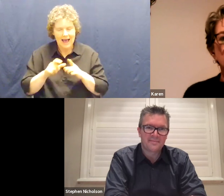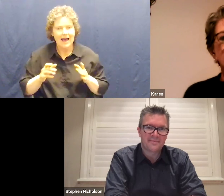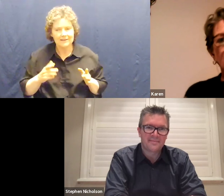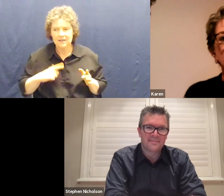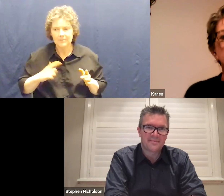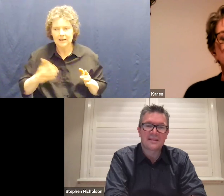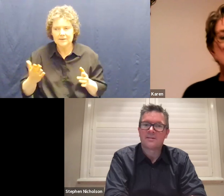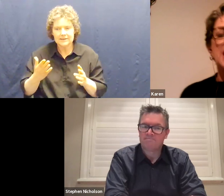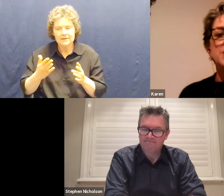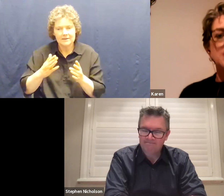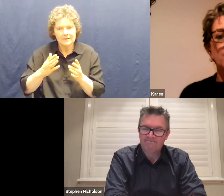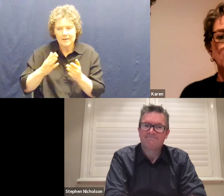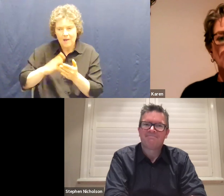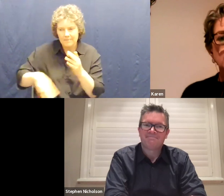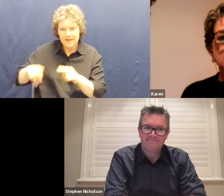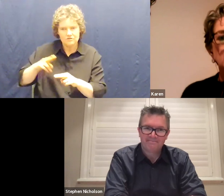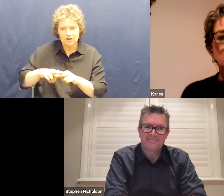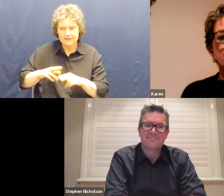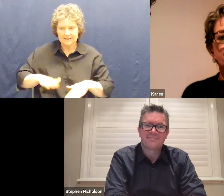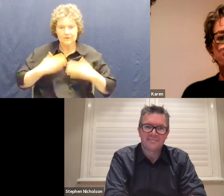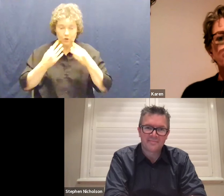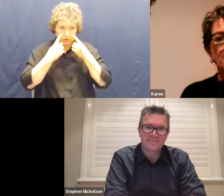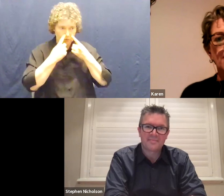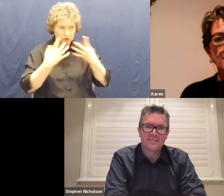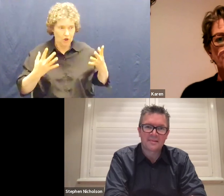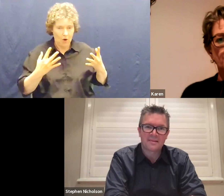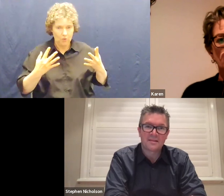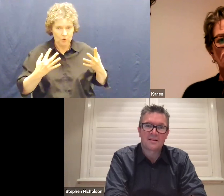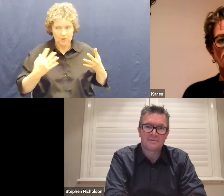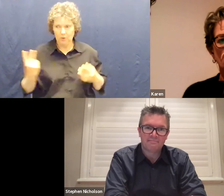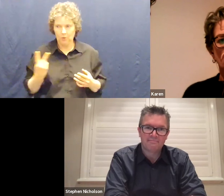to show that they were the same as everybody else.